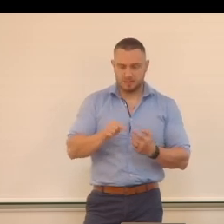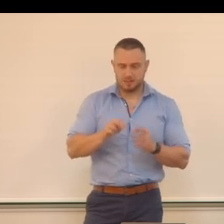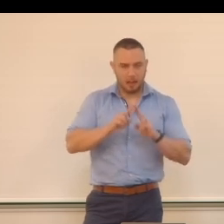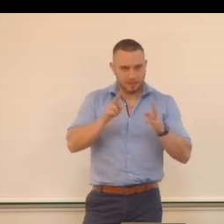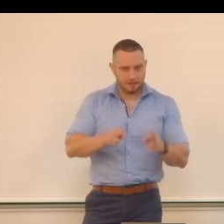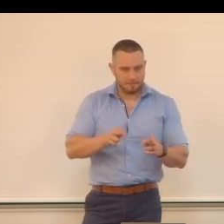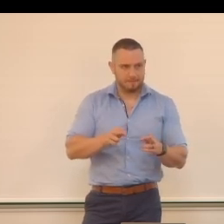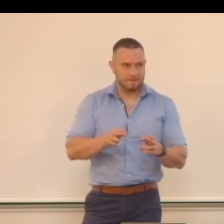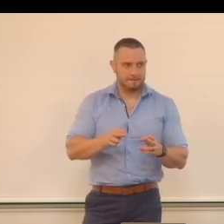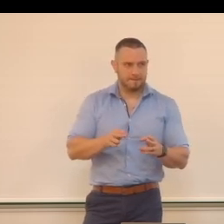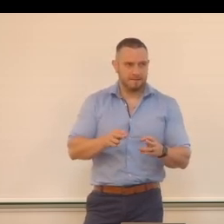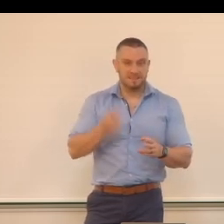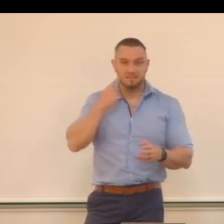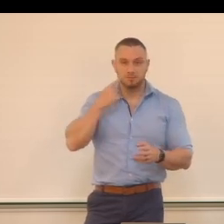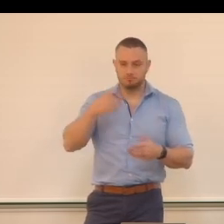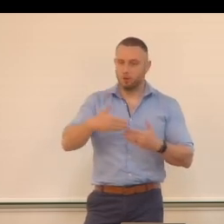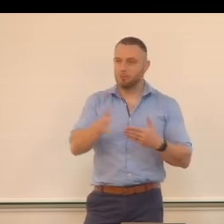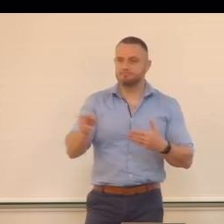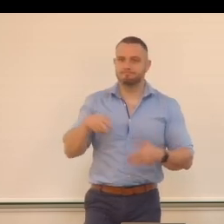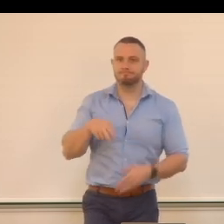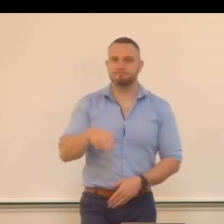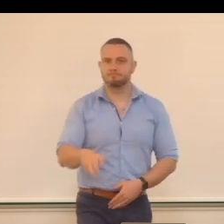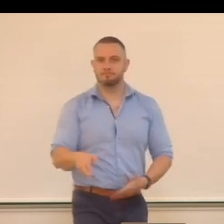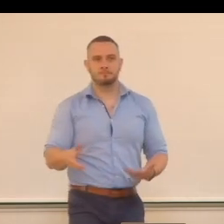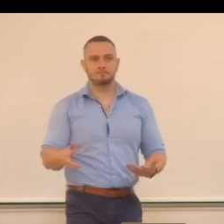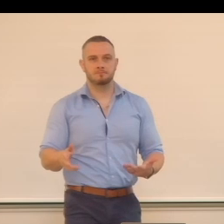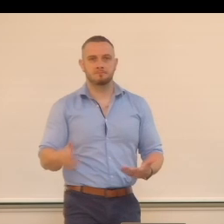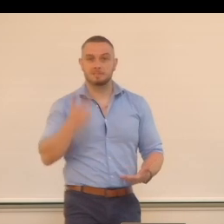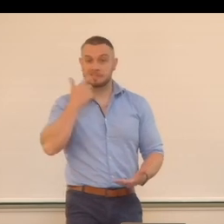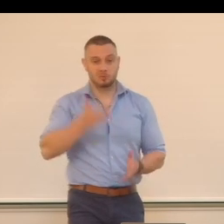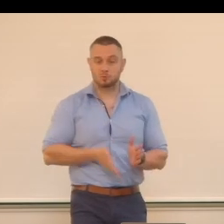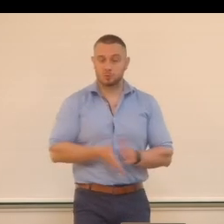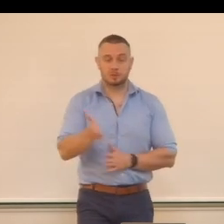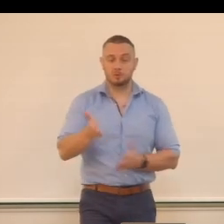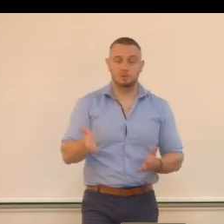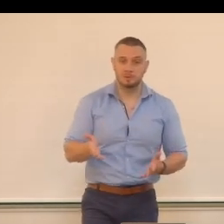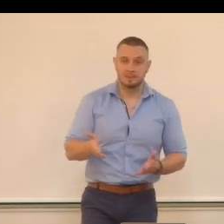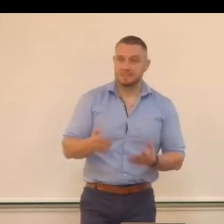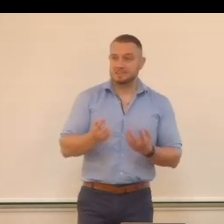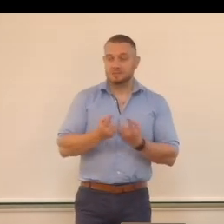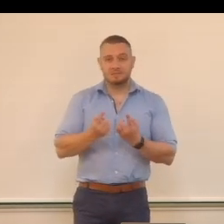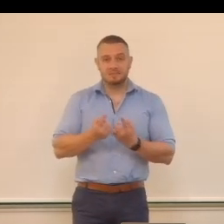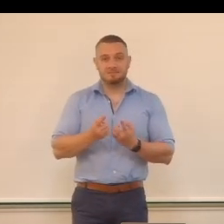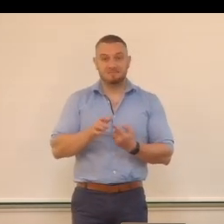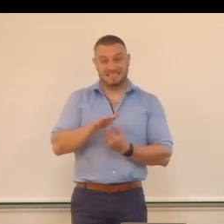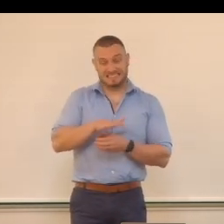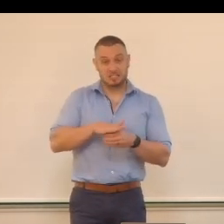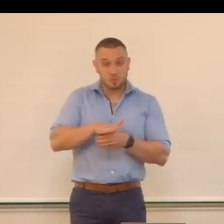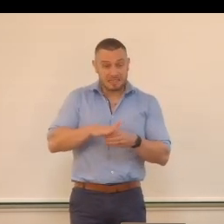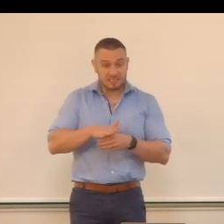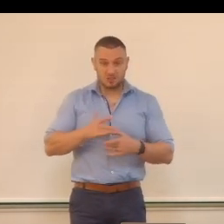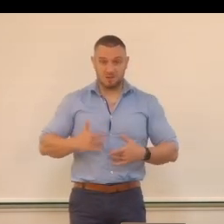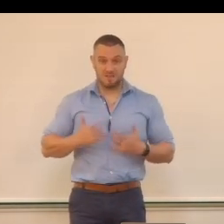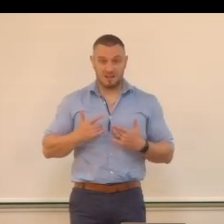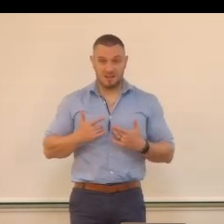habitat. You just walk out the door at any moment. You can just walk out the door. If there's a situation inside that you